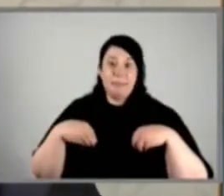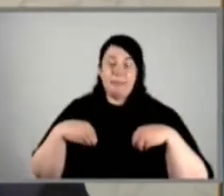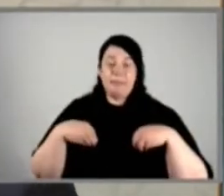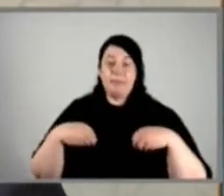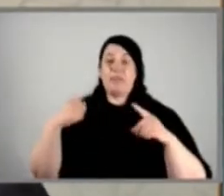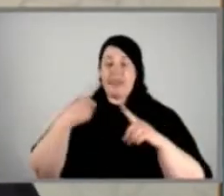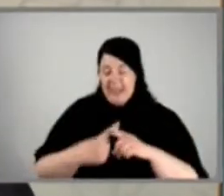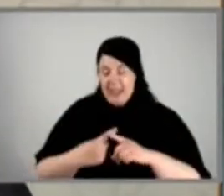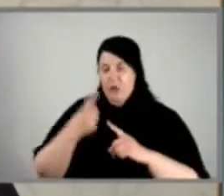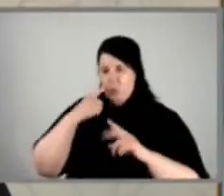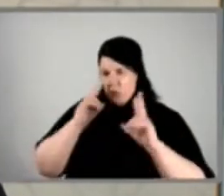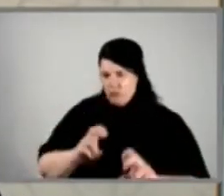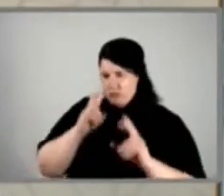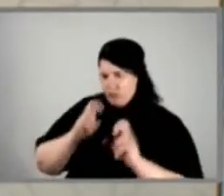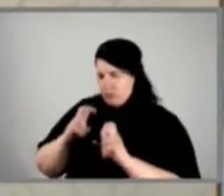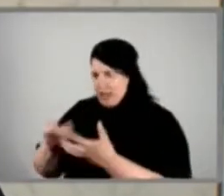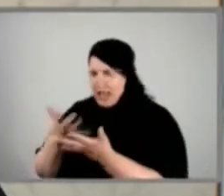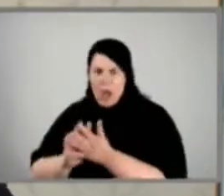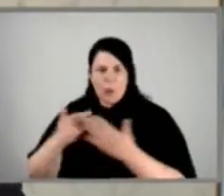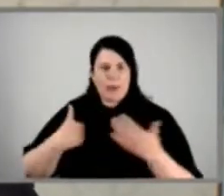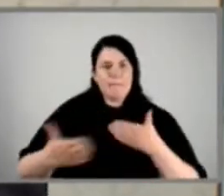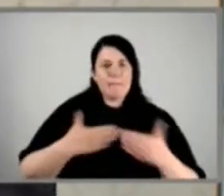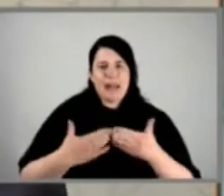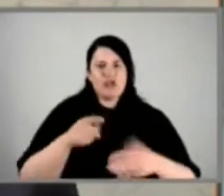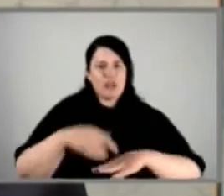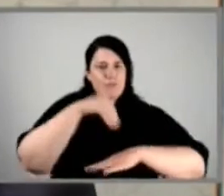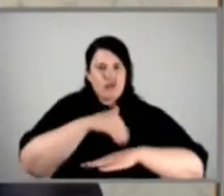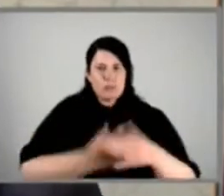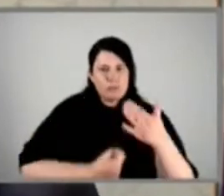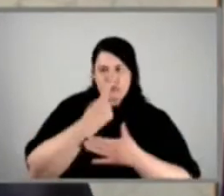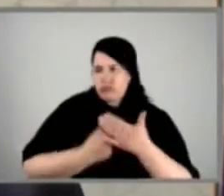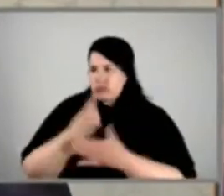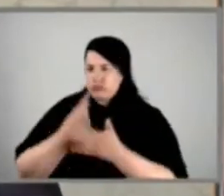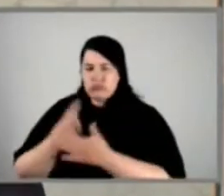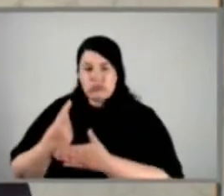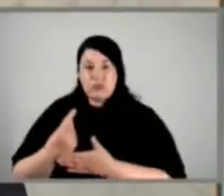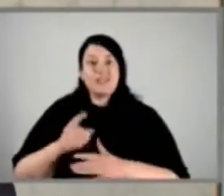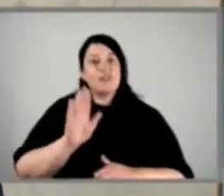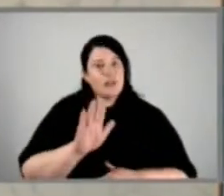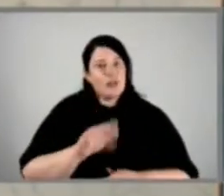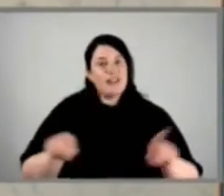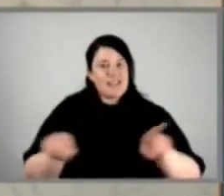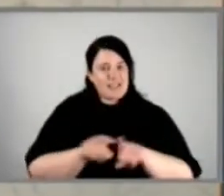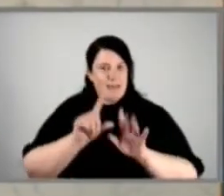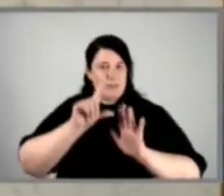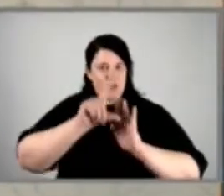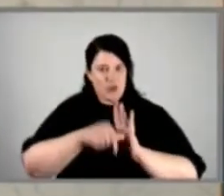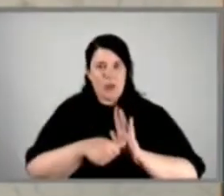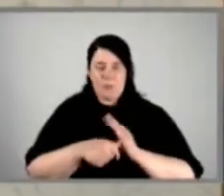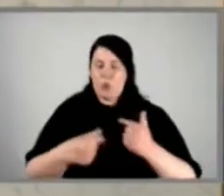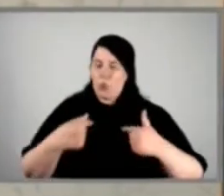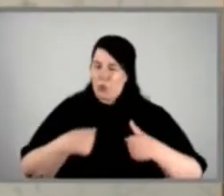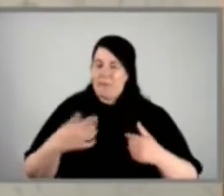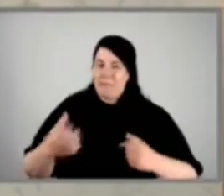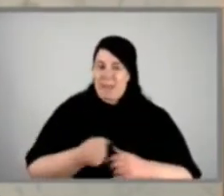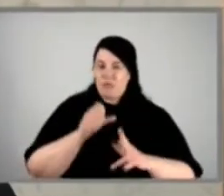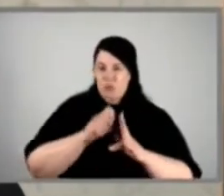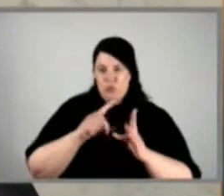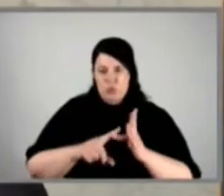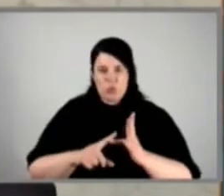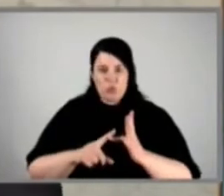to deal with adapting to the problems that are there. But at the same time, we absolutely have to be doing our